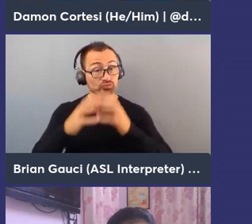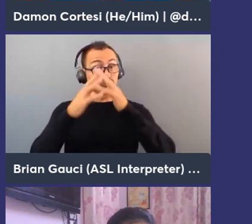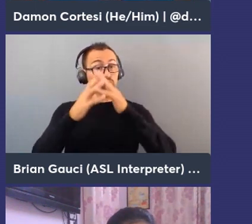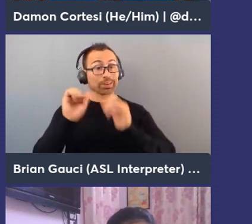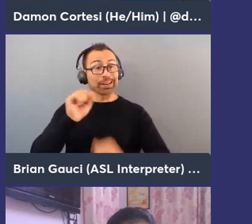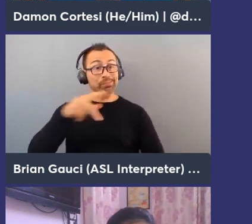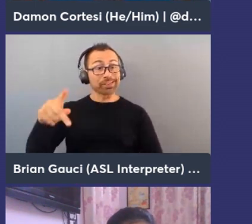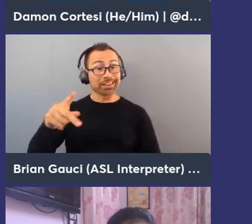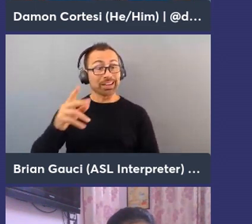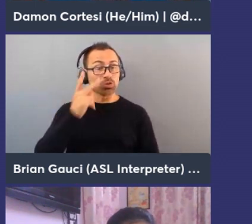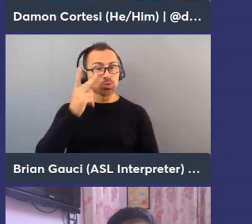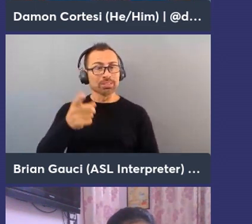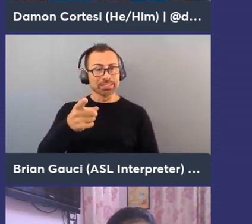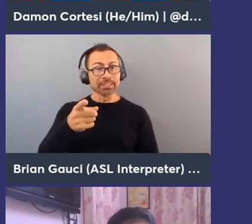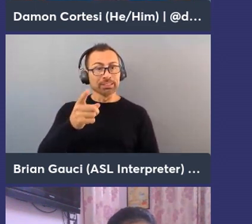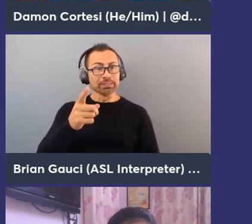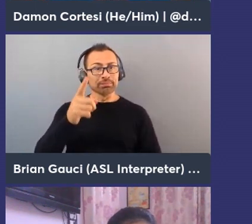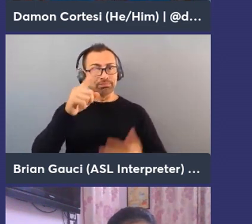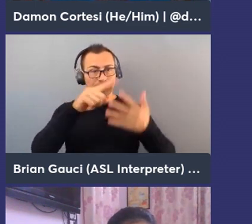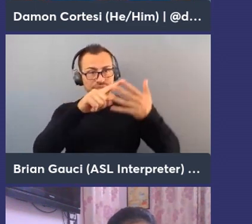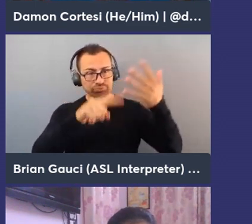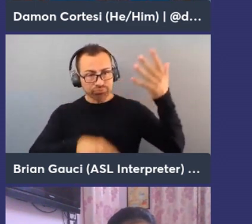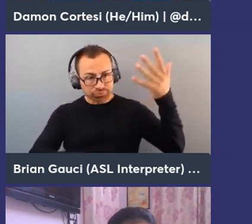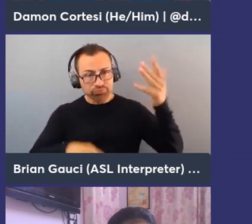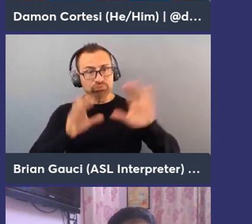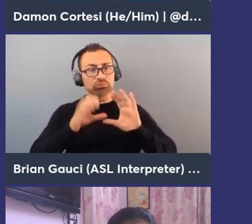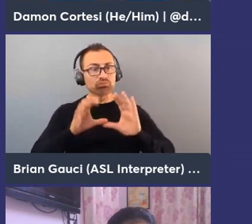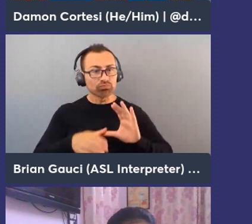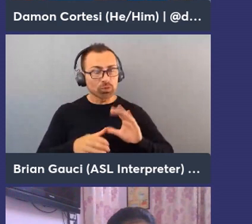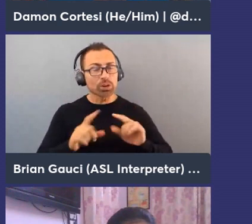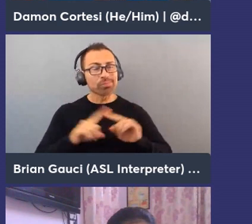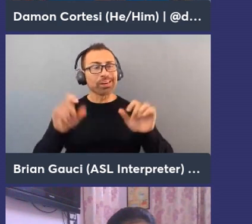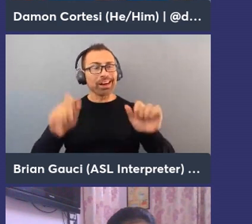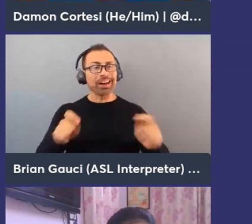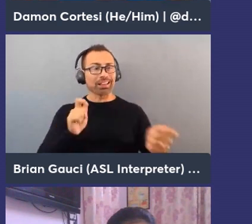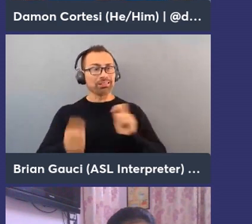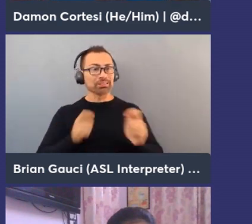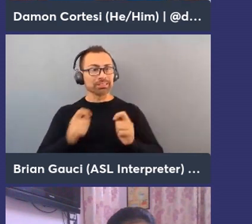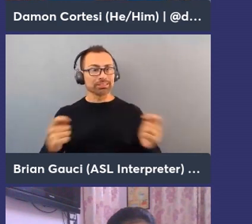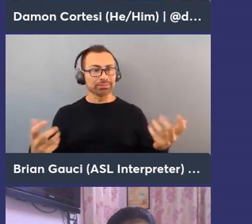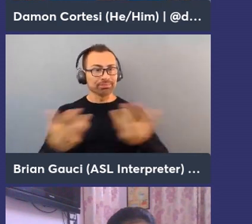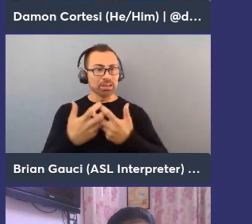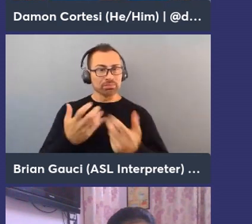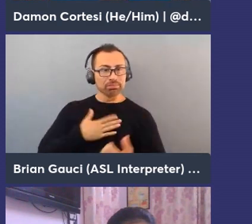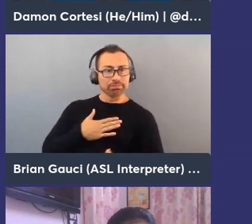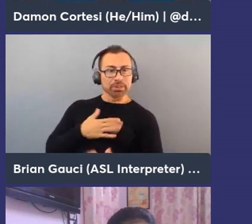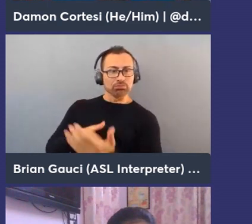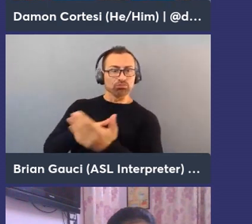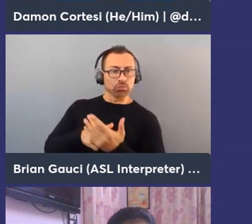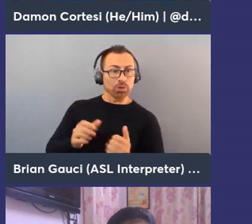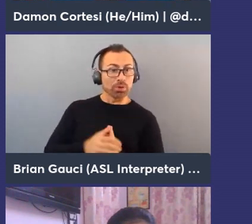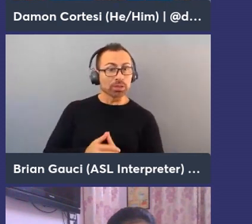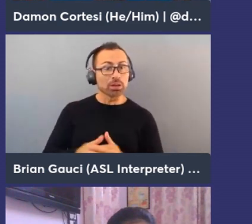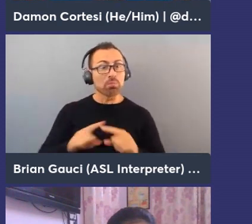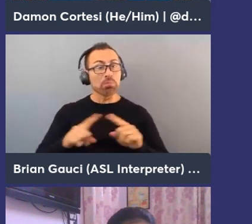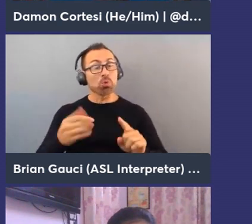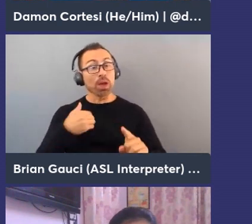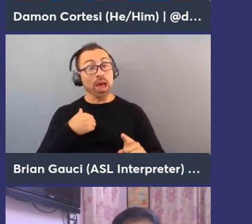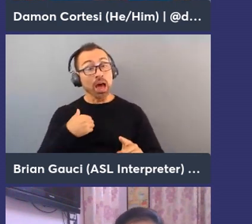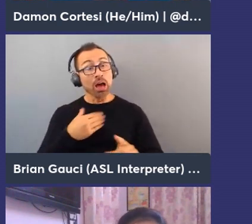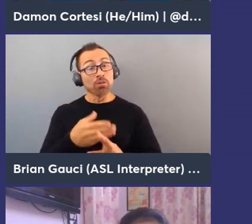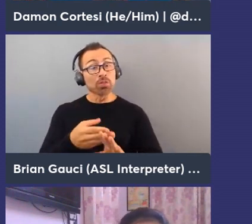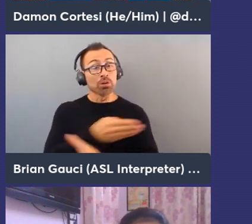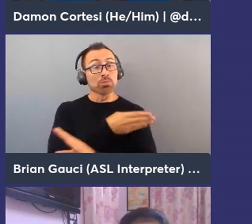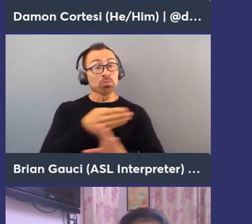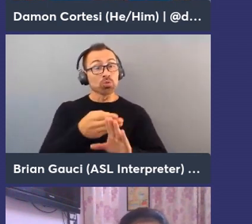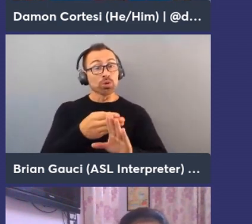here. I can of course customize these as well. So the pre-initialized capacity is what I mentioned. If you want to have a certain amount of capacity ready and